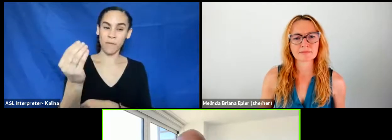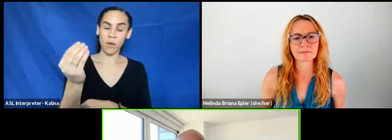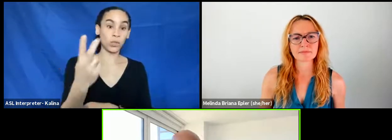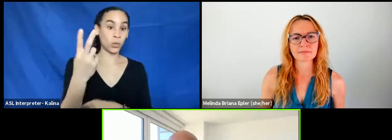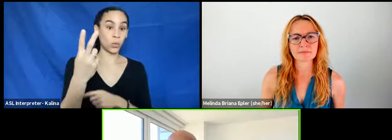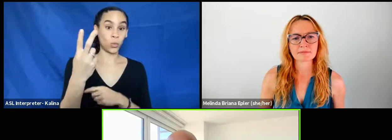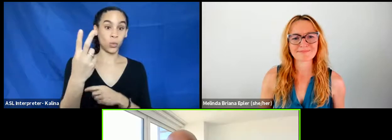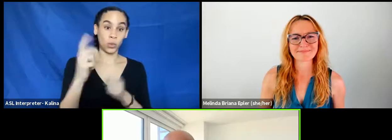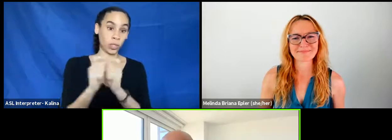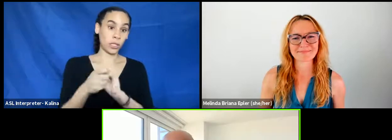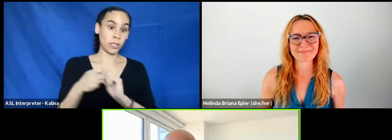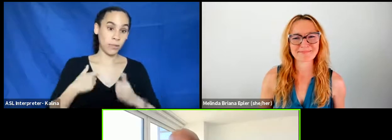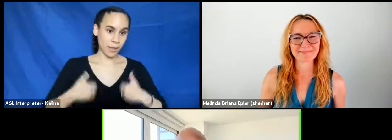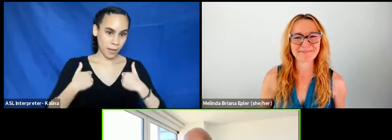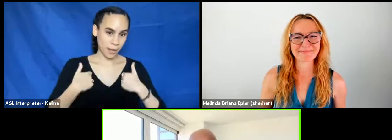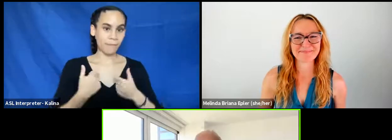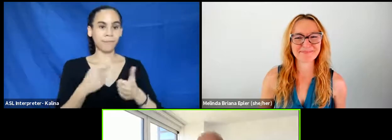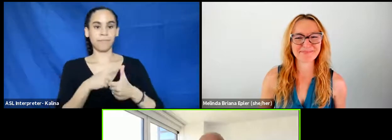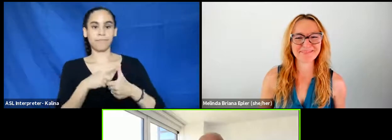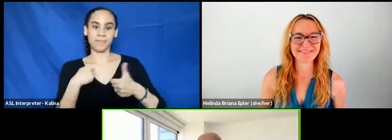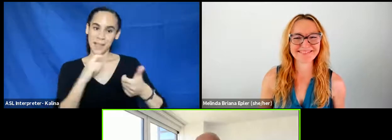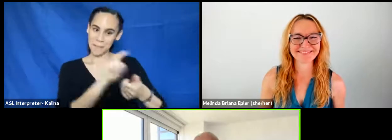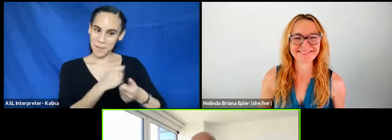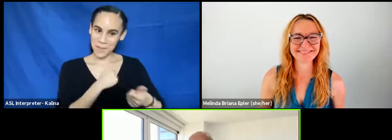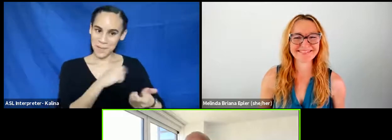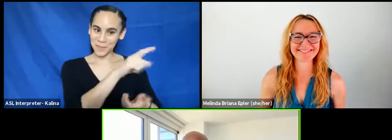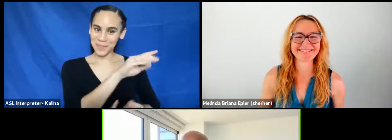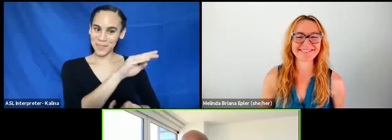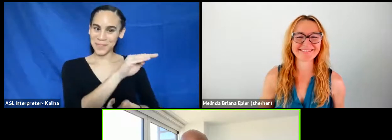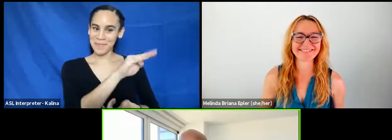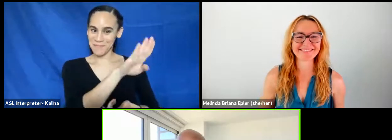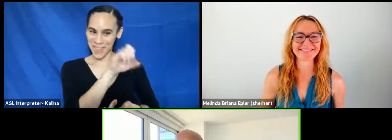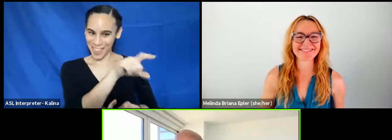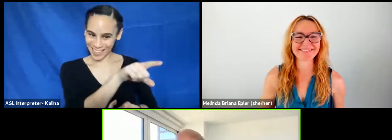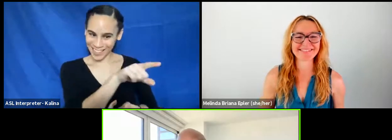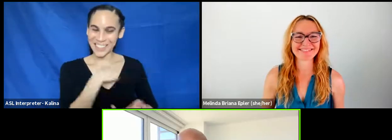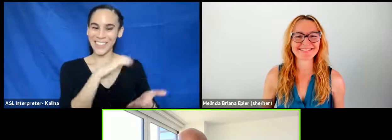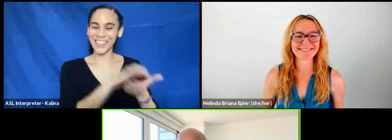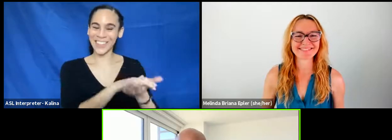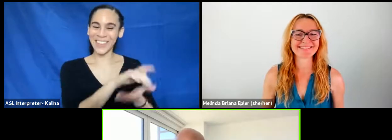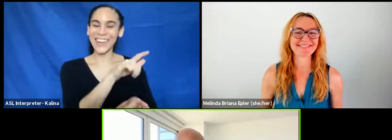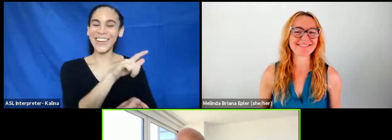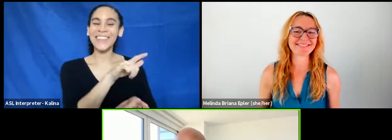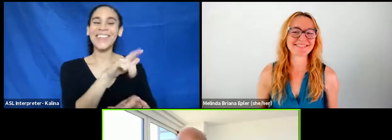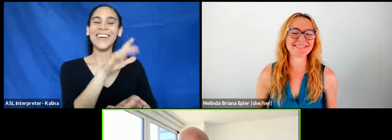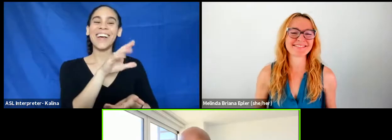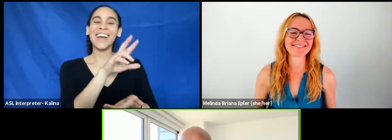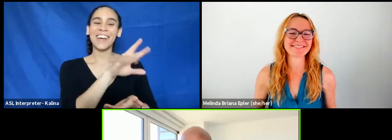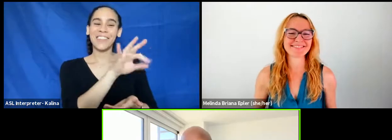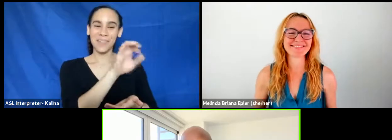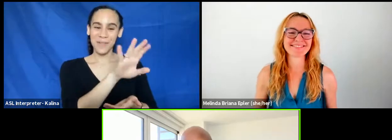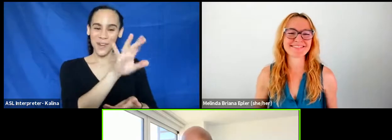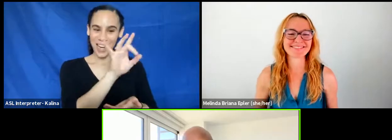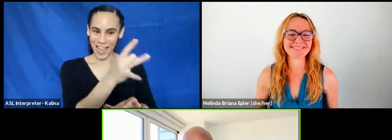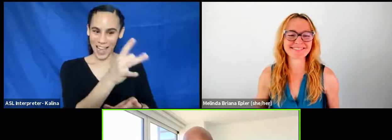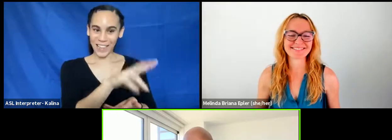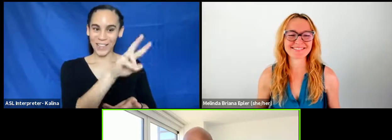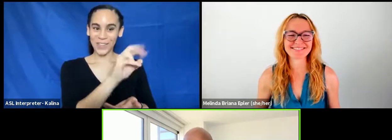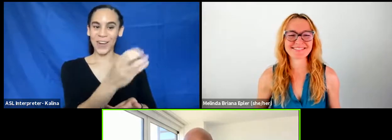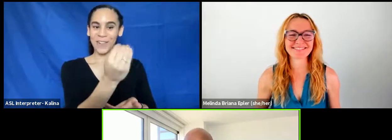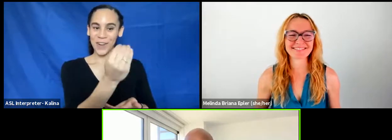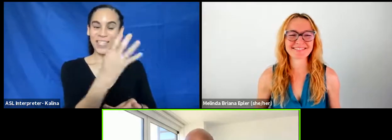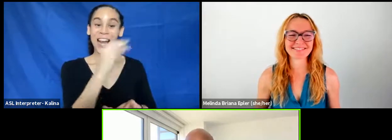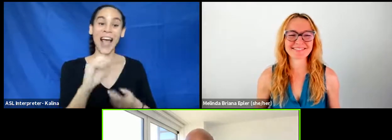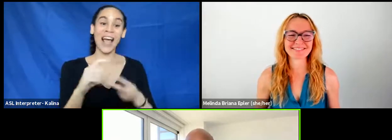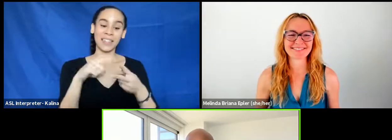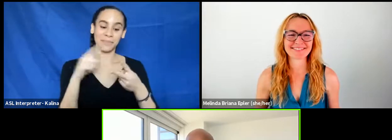life. One, I met Melinda in February 8, 2014. And 2, the tech